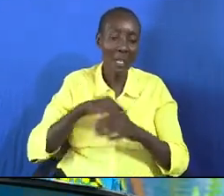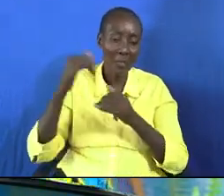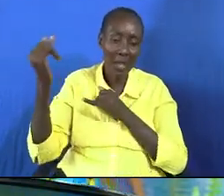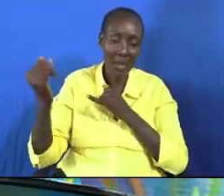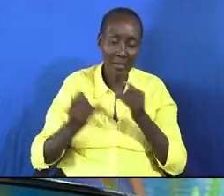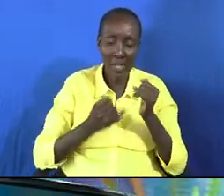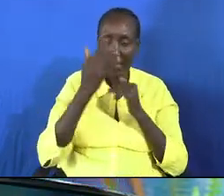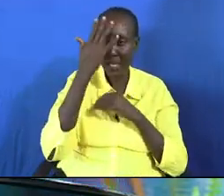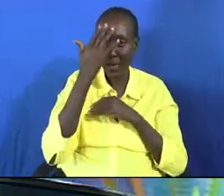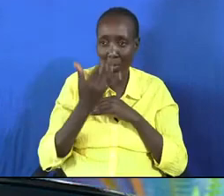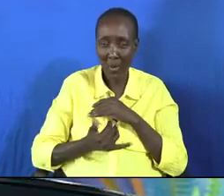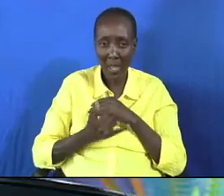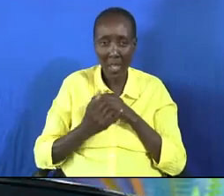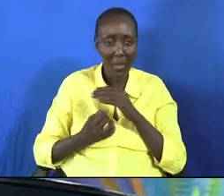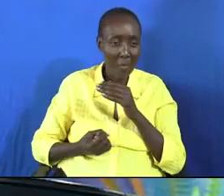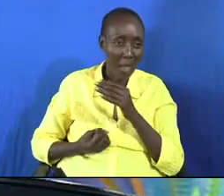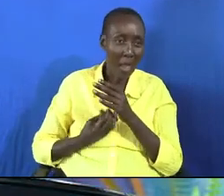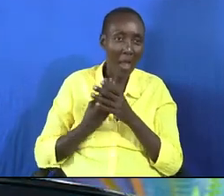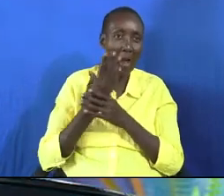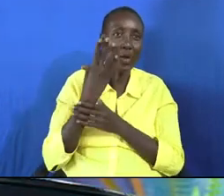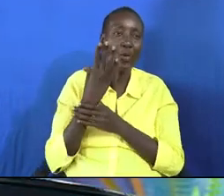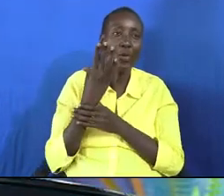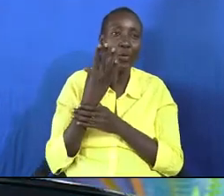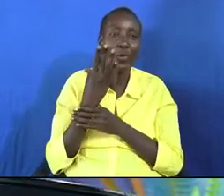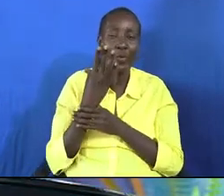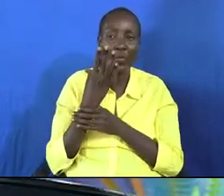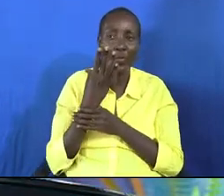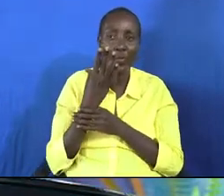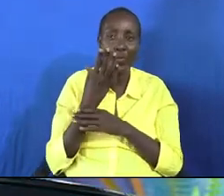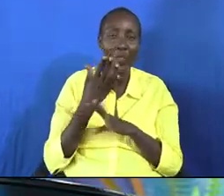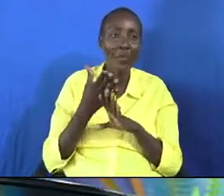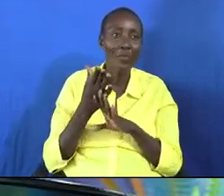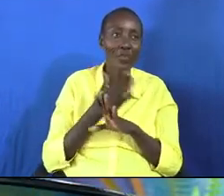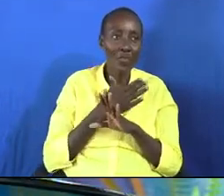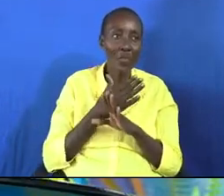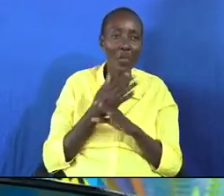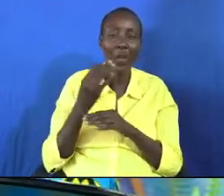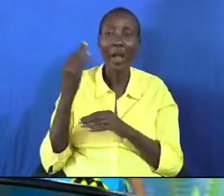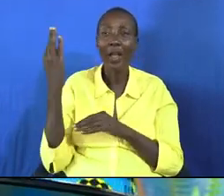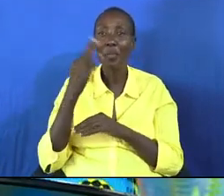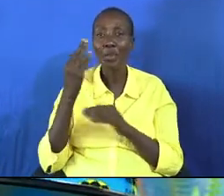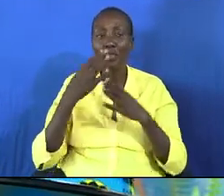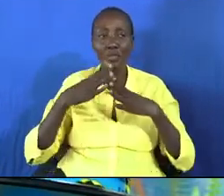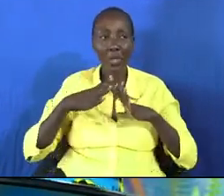invited because I grow before I speak to the people.